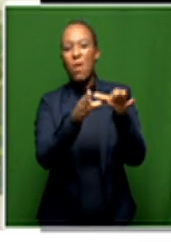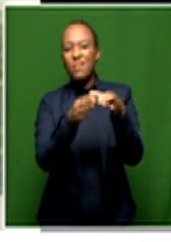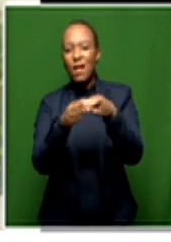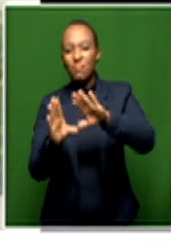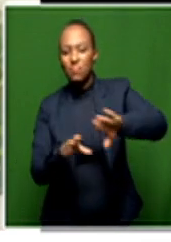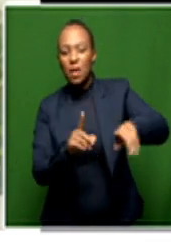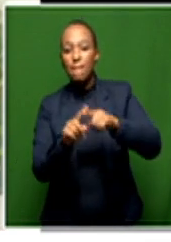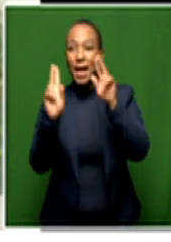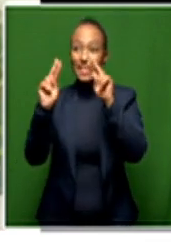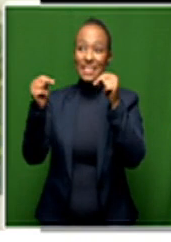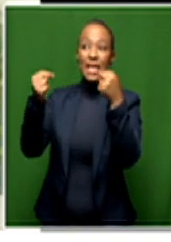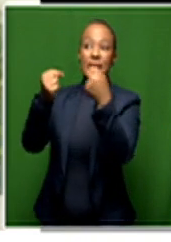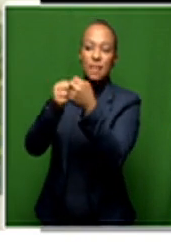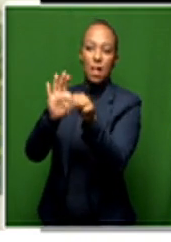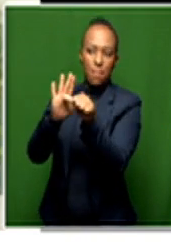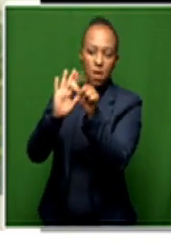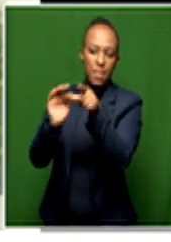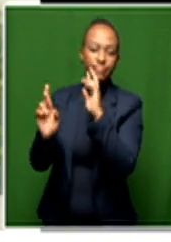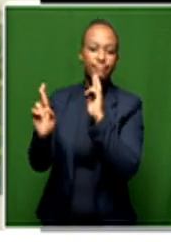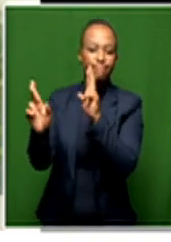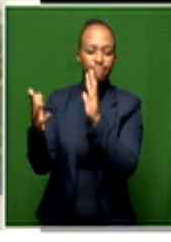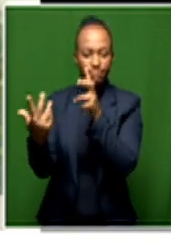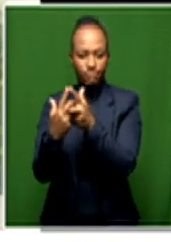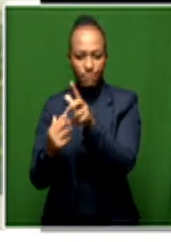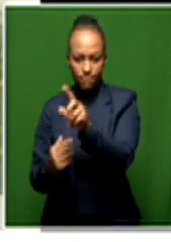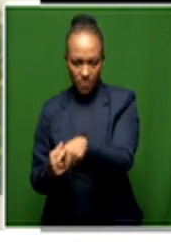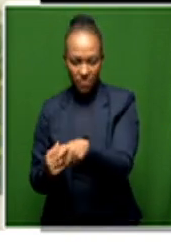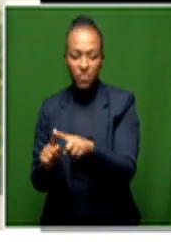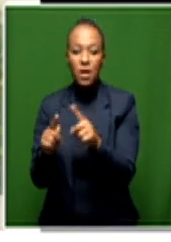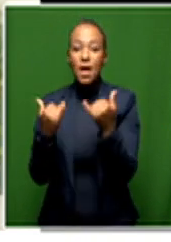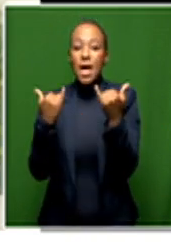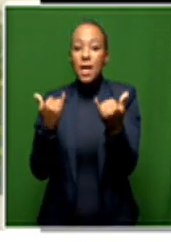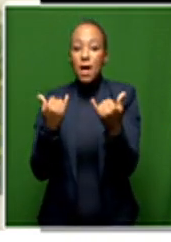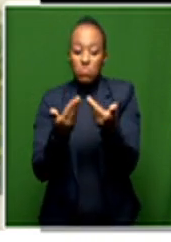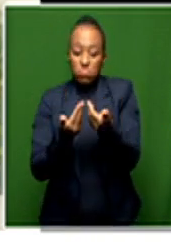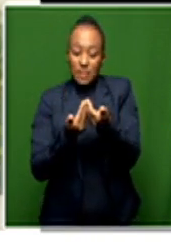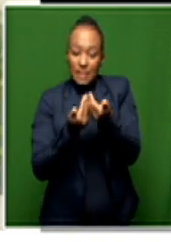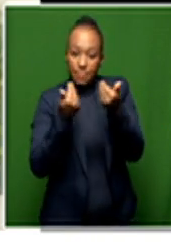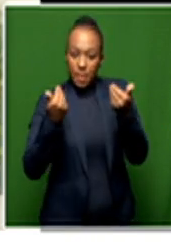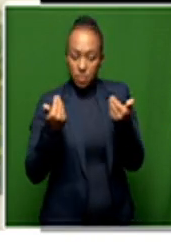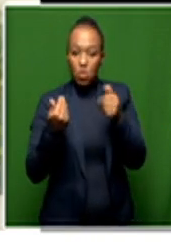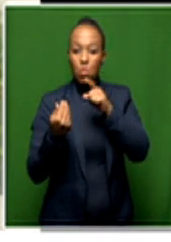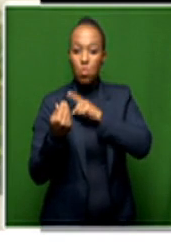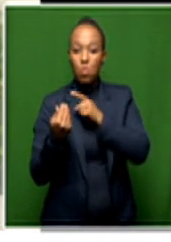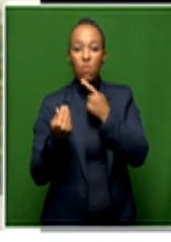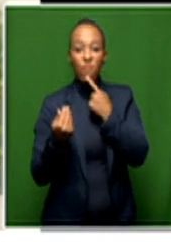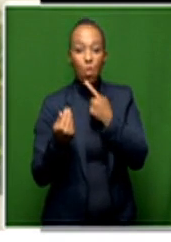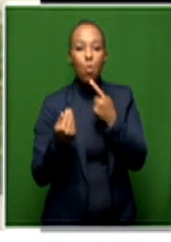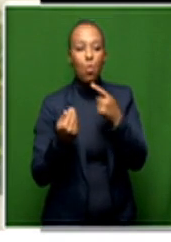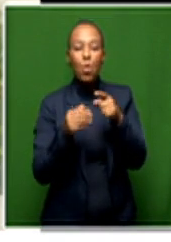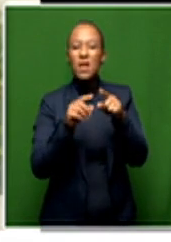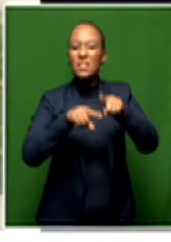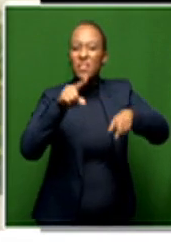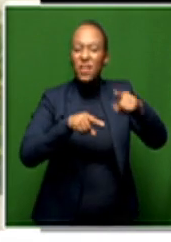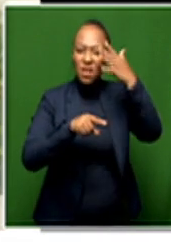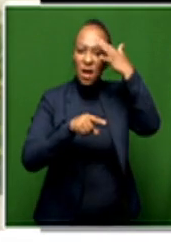the national interest. This is about duty and service, and is about the separation of the arms of the state.